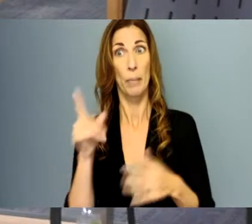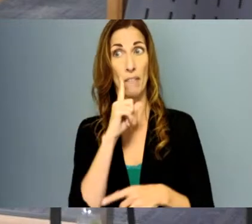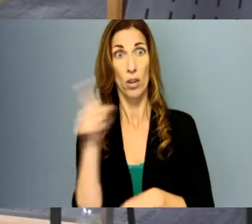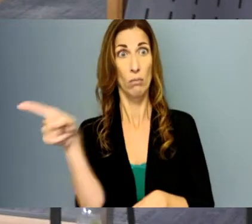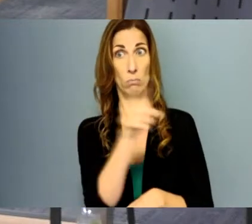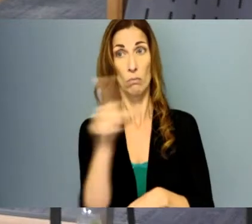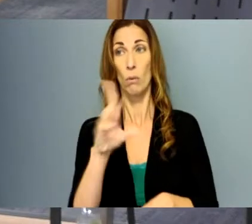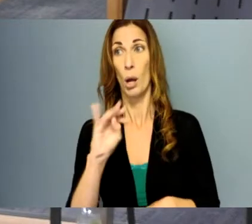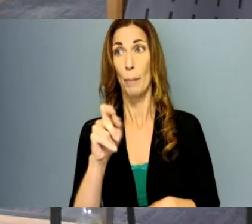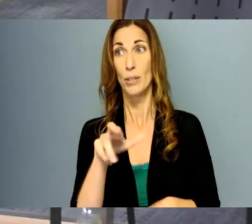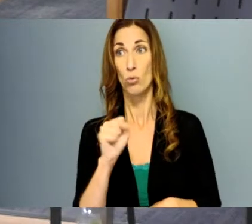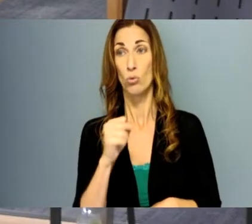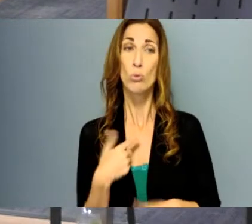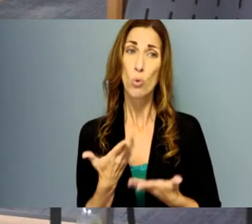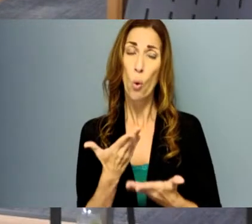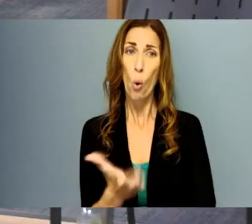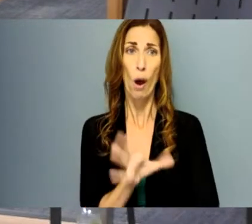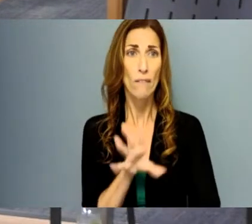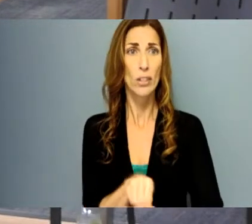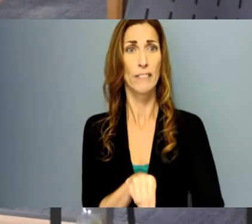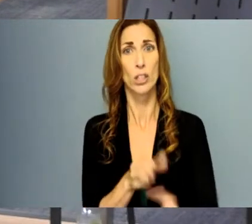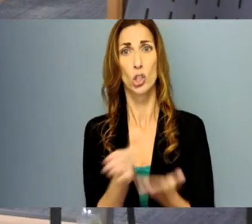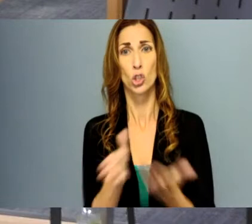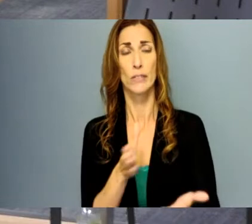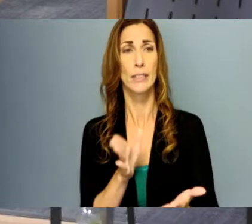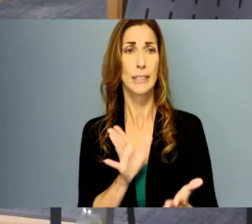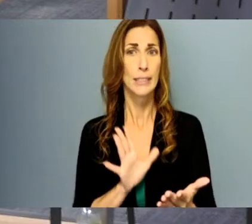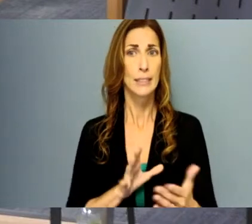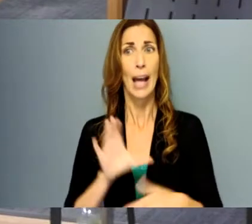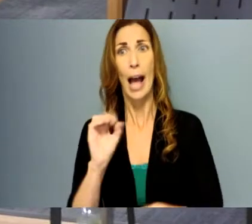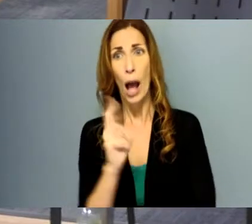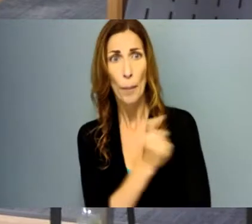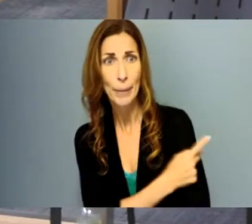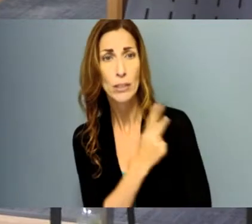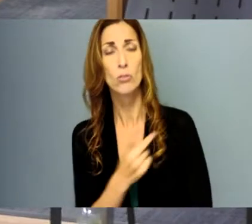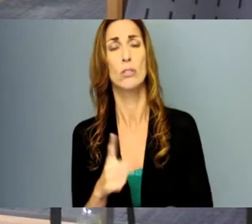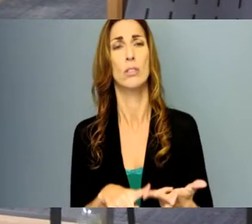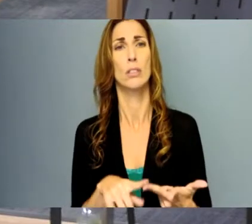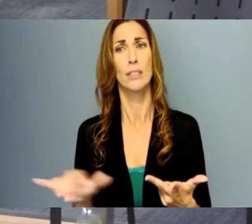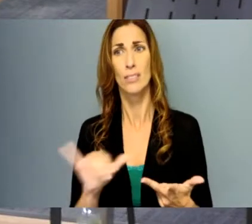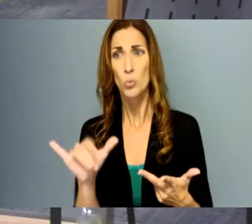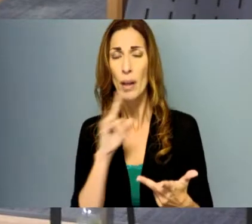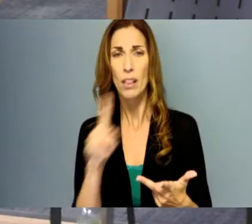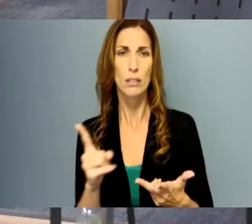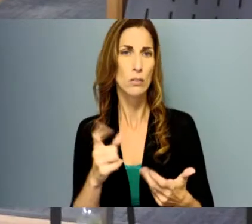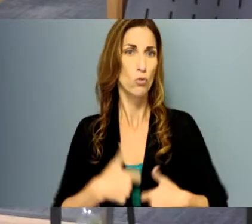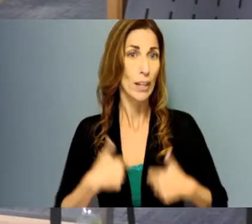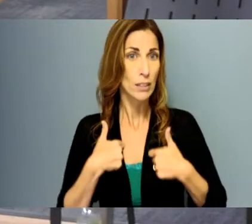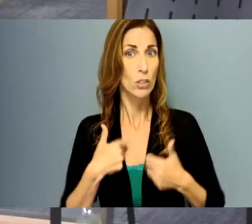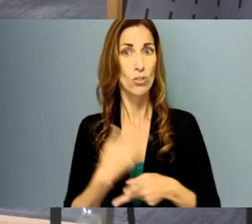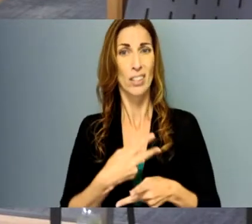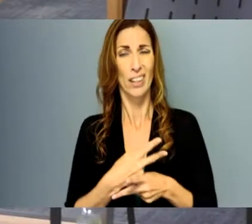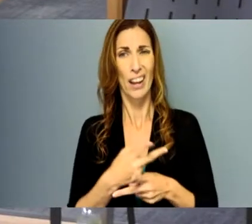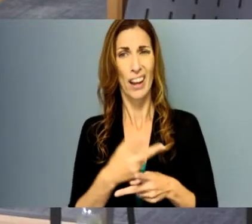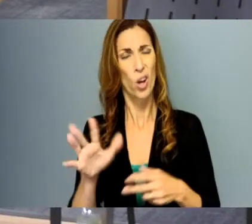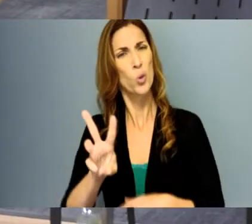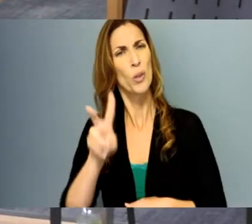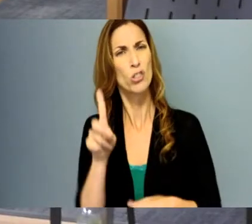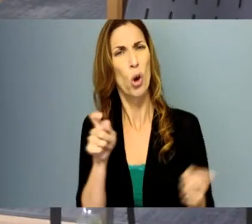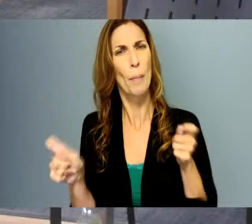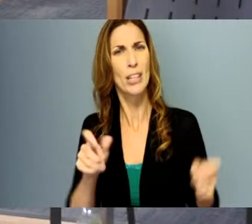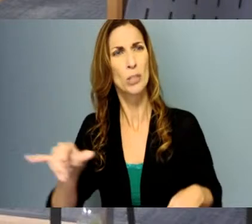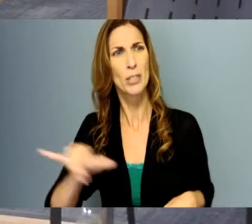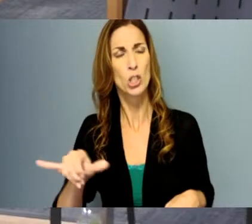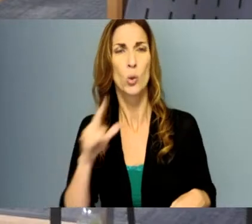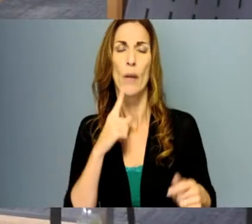intervention services, outpatient treatment, as well as residential care and withdrawal management. They are a